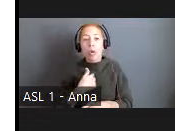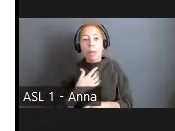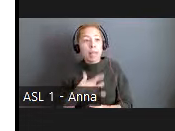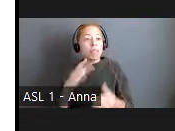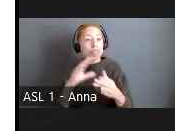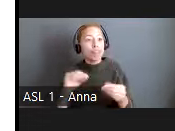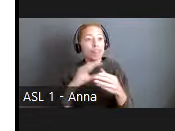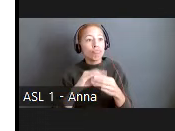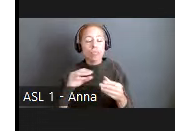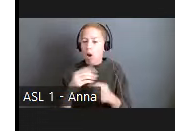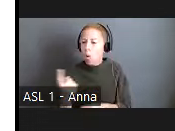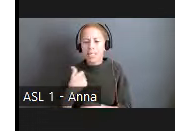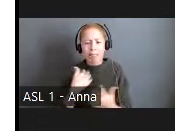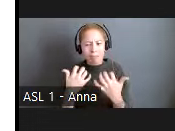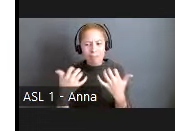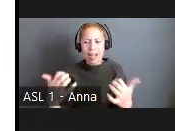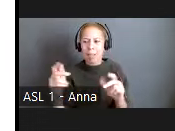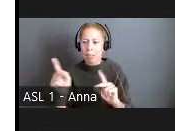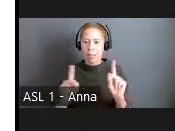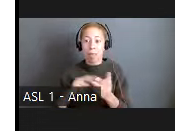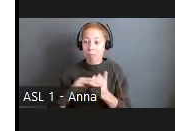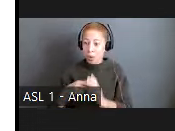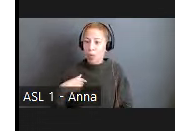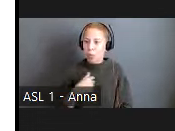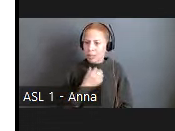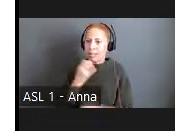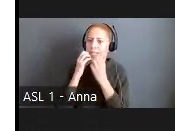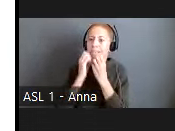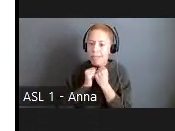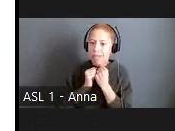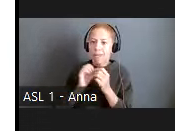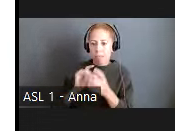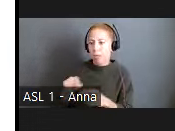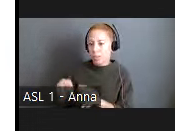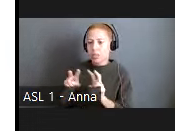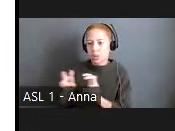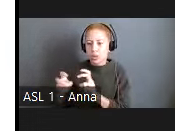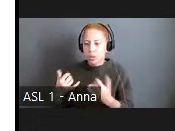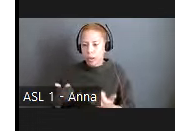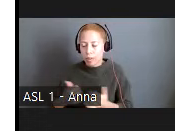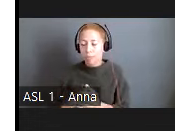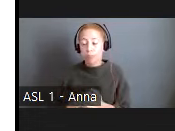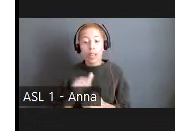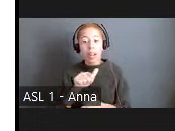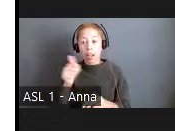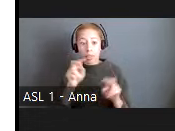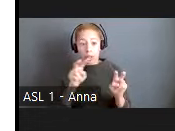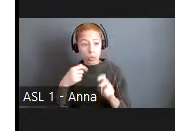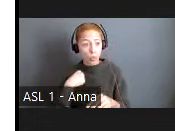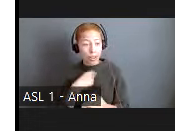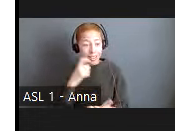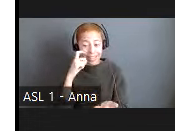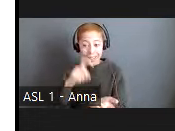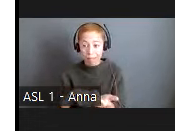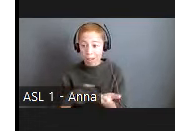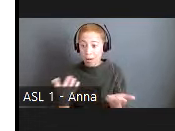lots of people. So this is an issue that matters to us right now. And the other issue that we've identified is that the wait